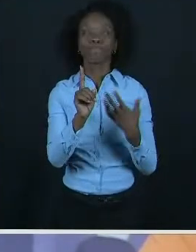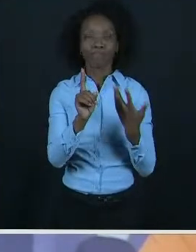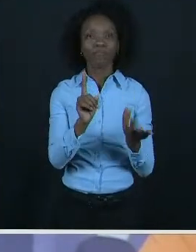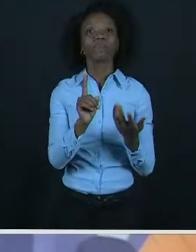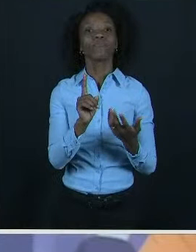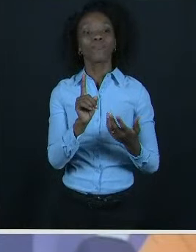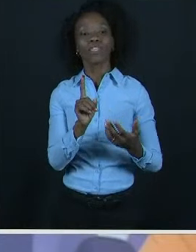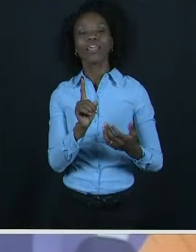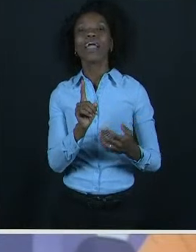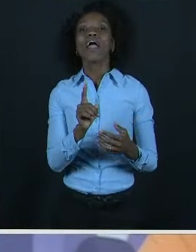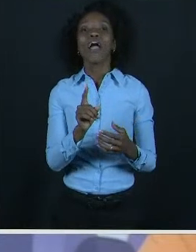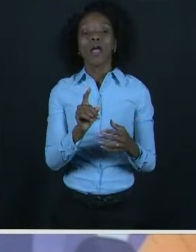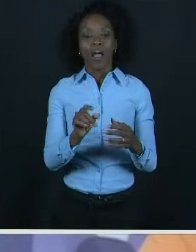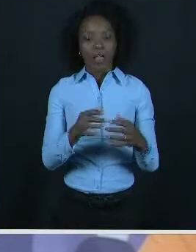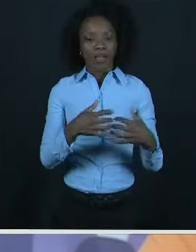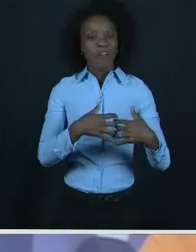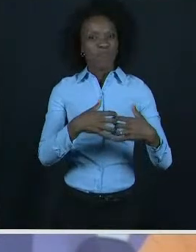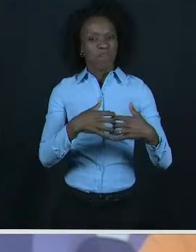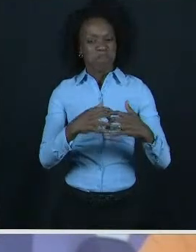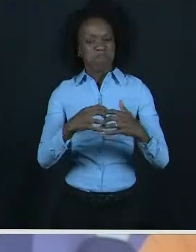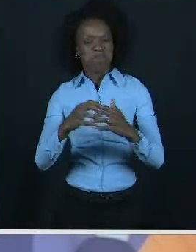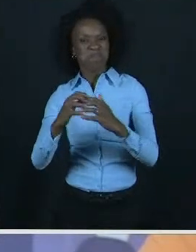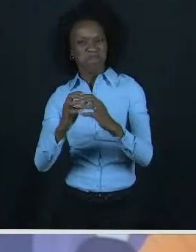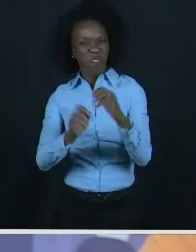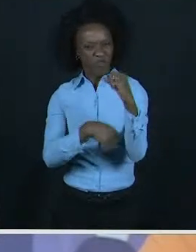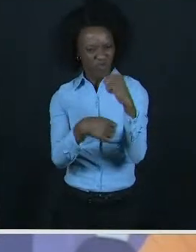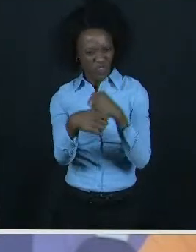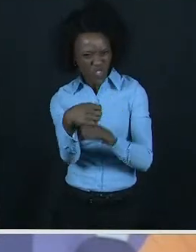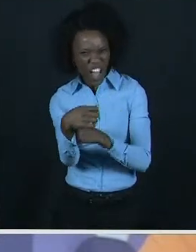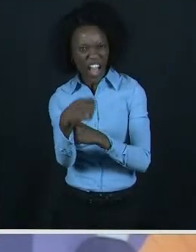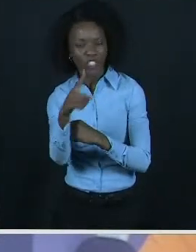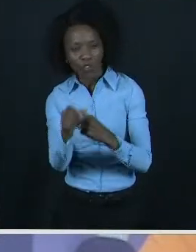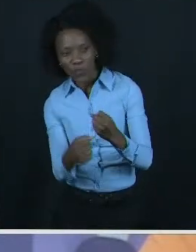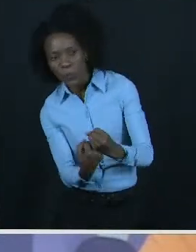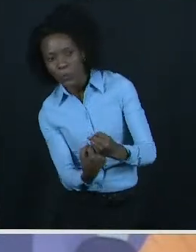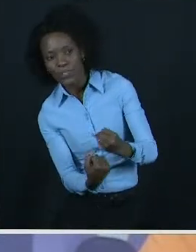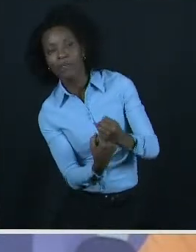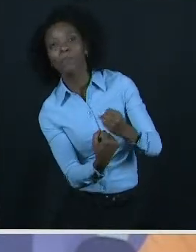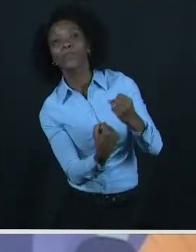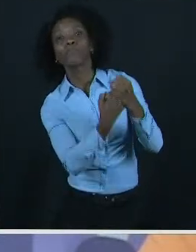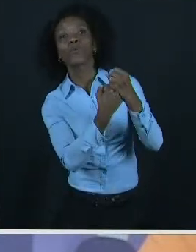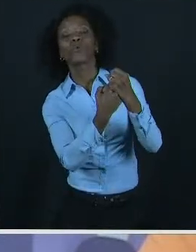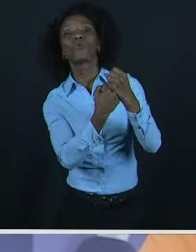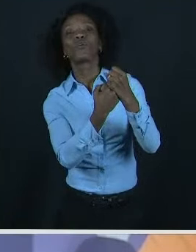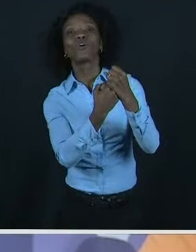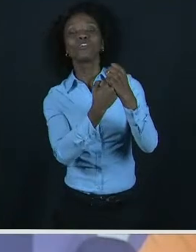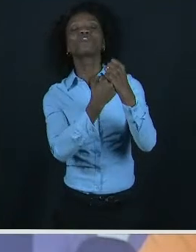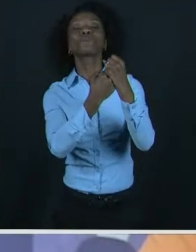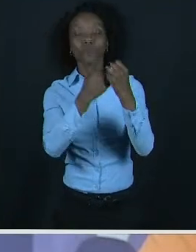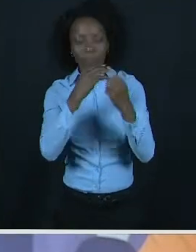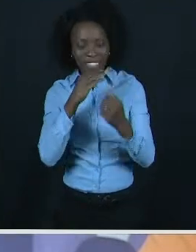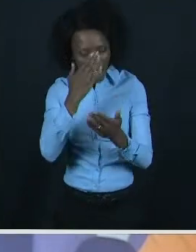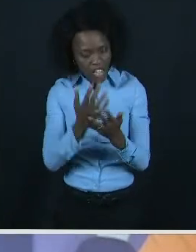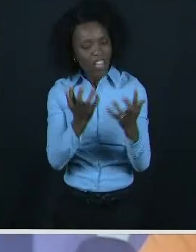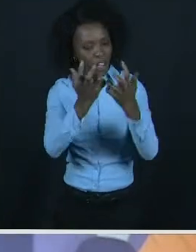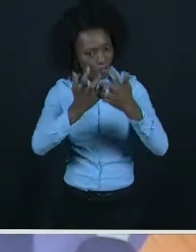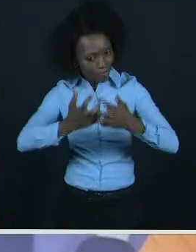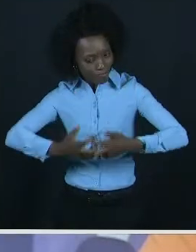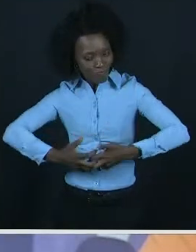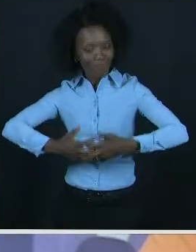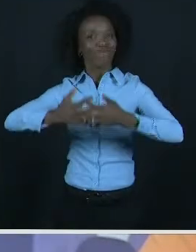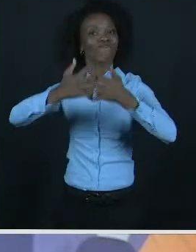the supporting architecture in place that is critical to a coordinated and